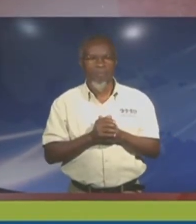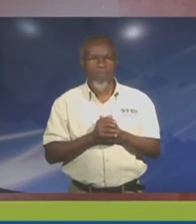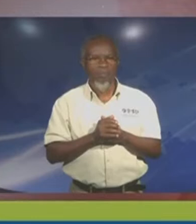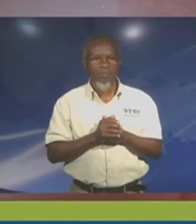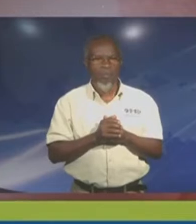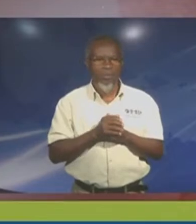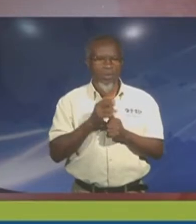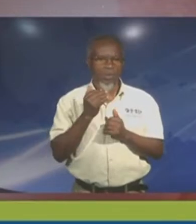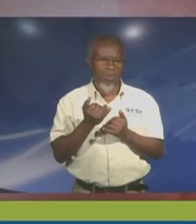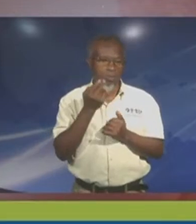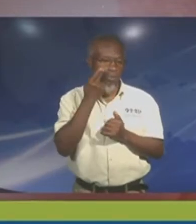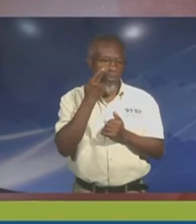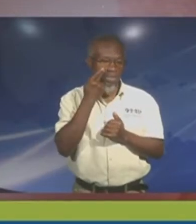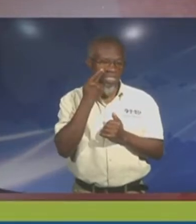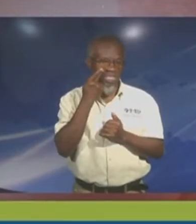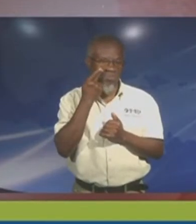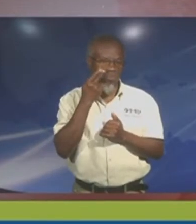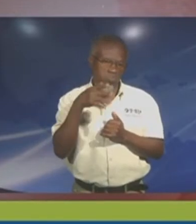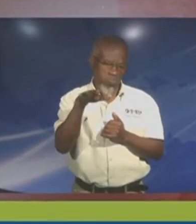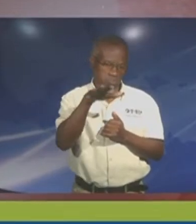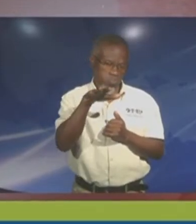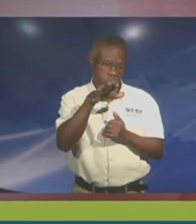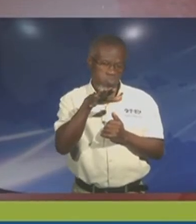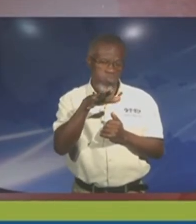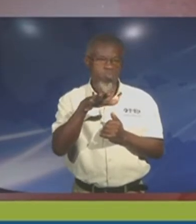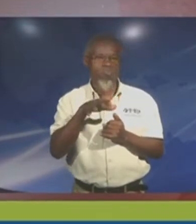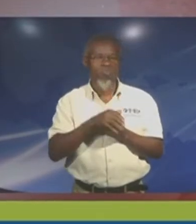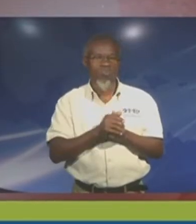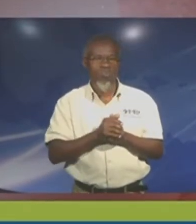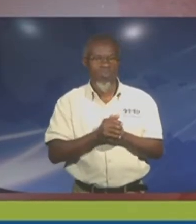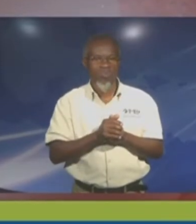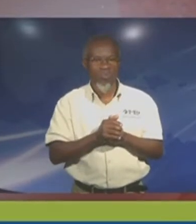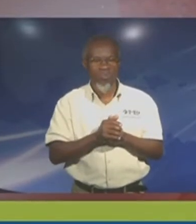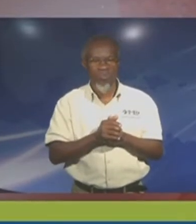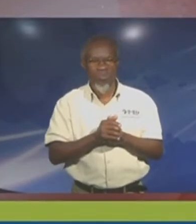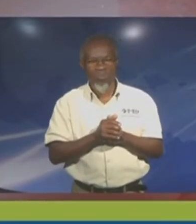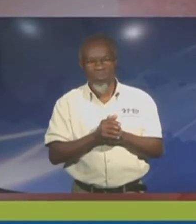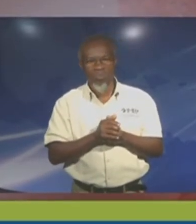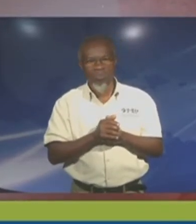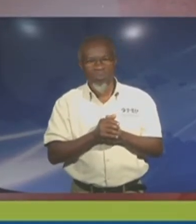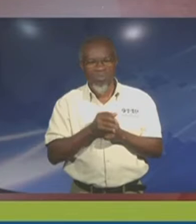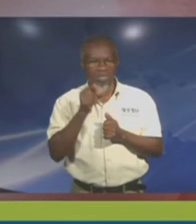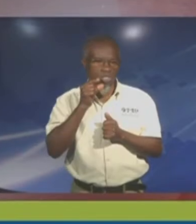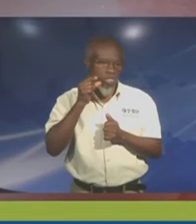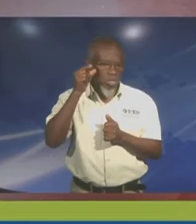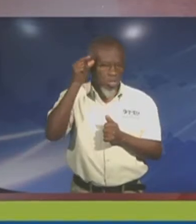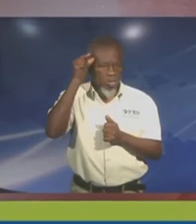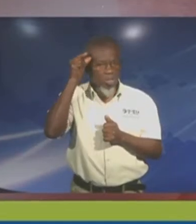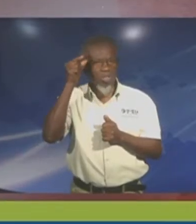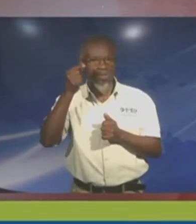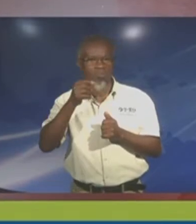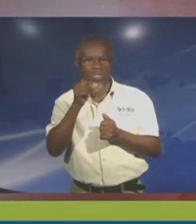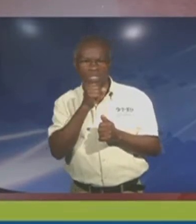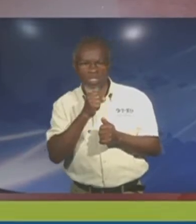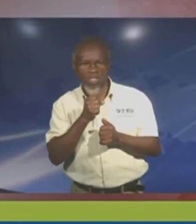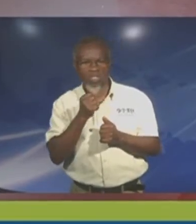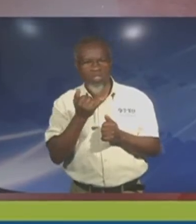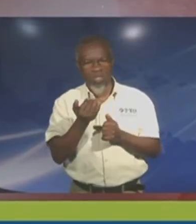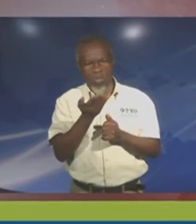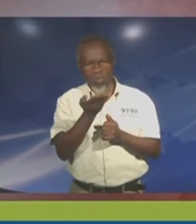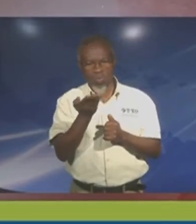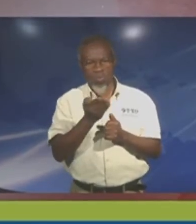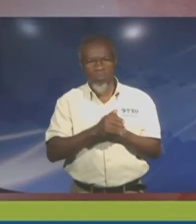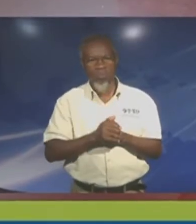cases has remained fairly stable, fairly steady throughout community transmission. Majority of the cases being in